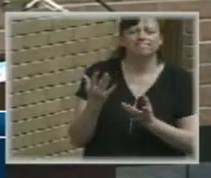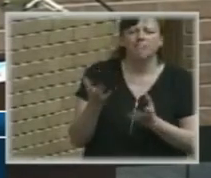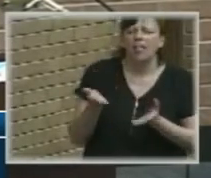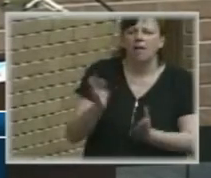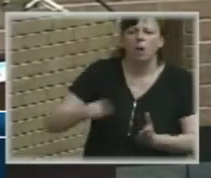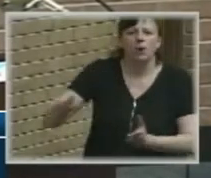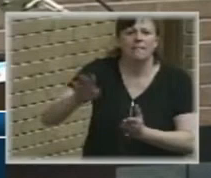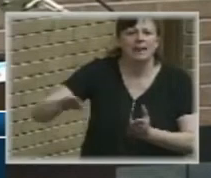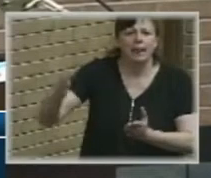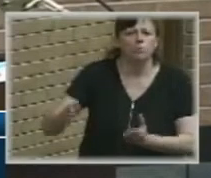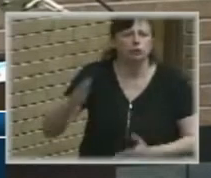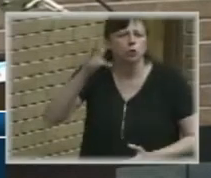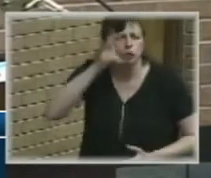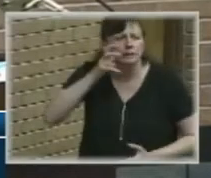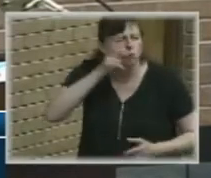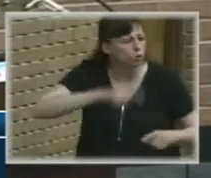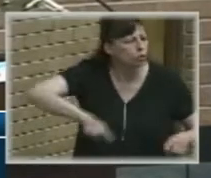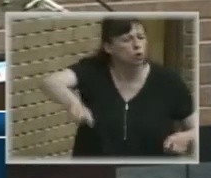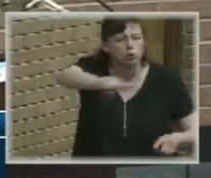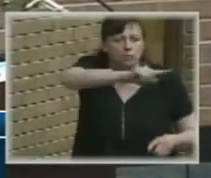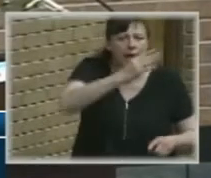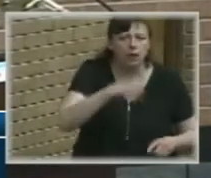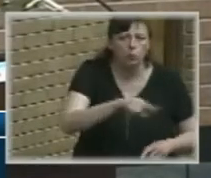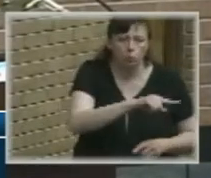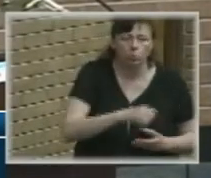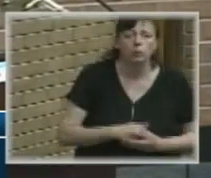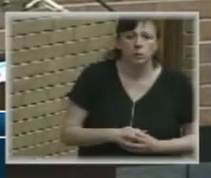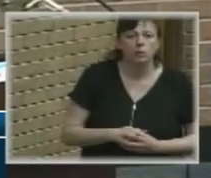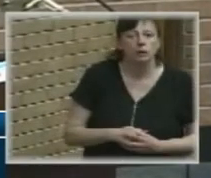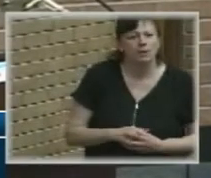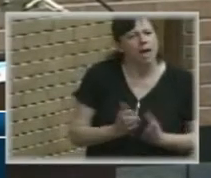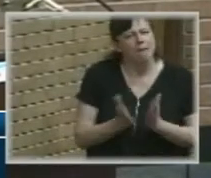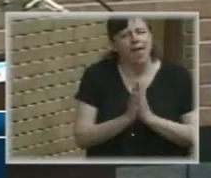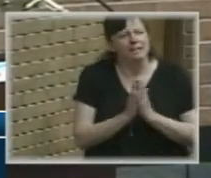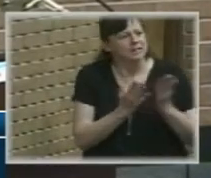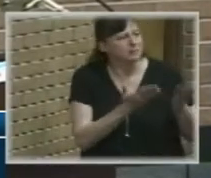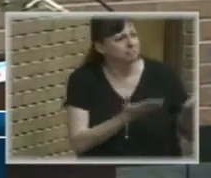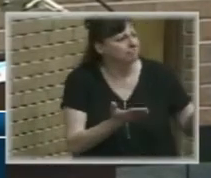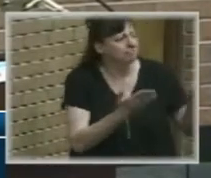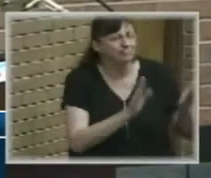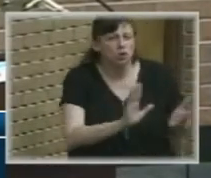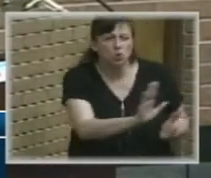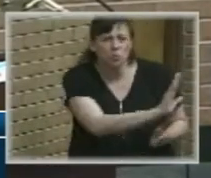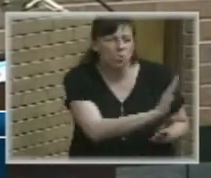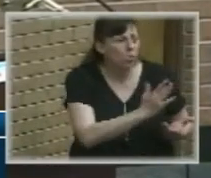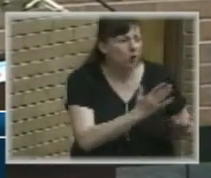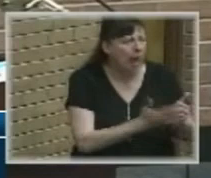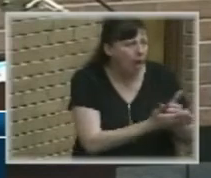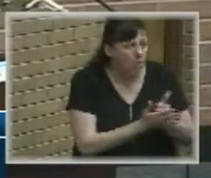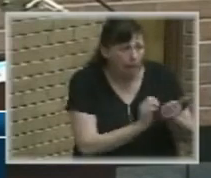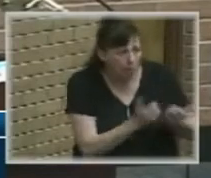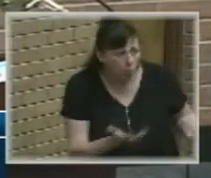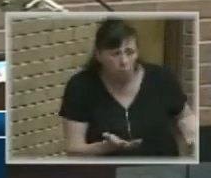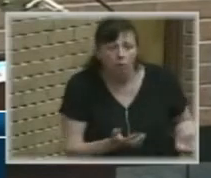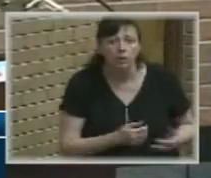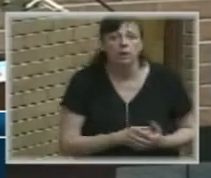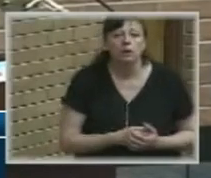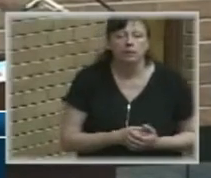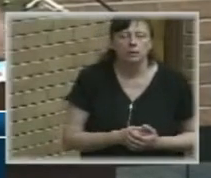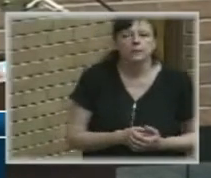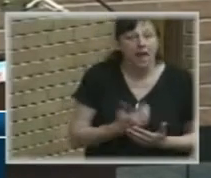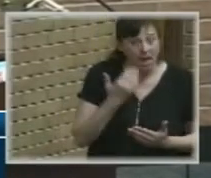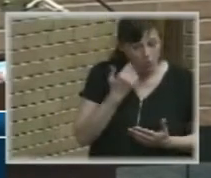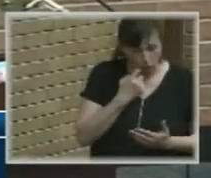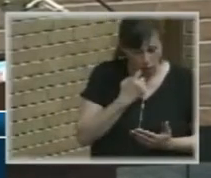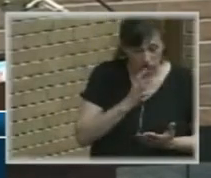heard. I guess I'm asking, what can you do? I would say our main goals are, I know you just